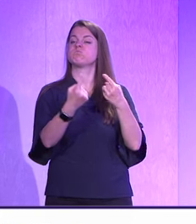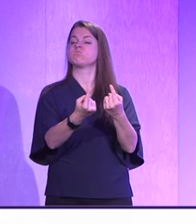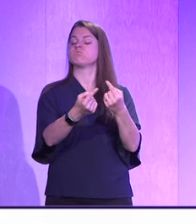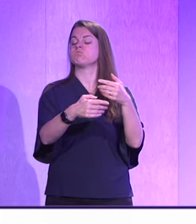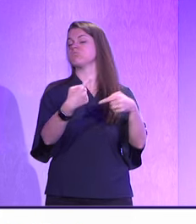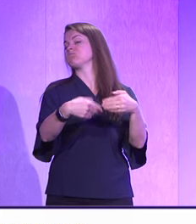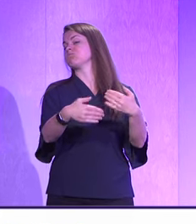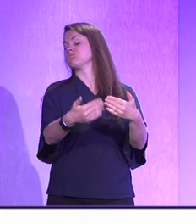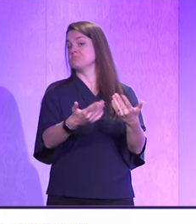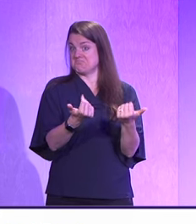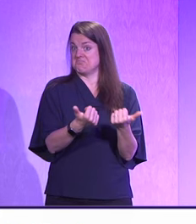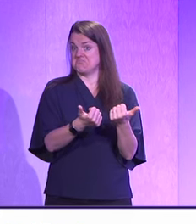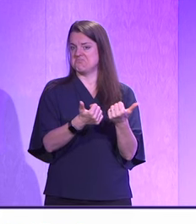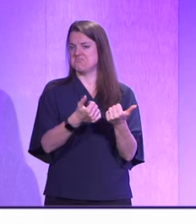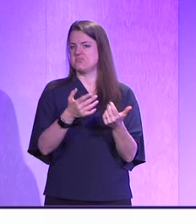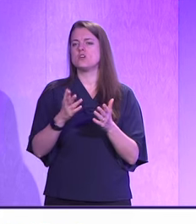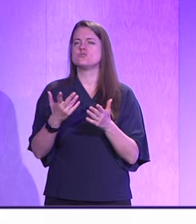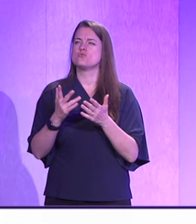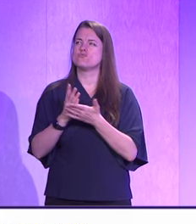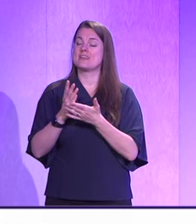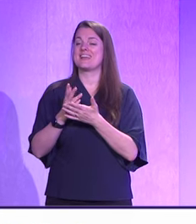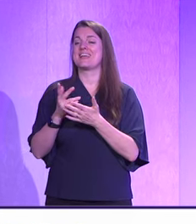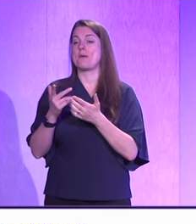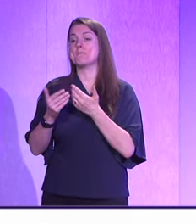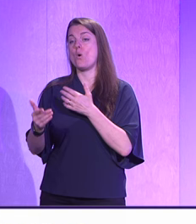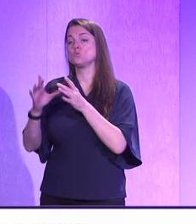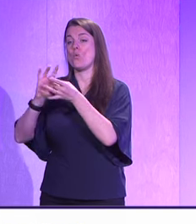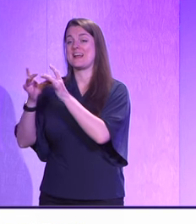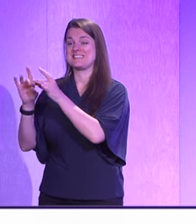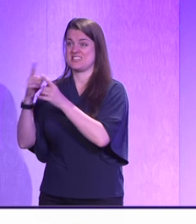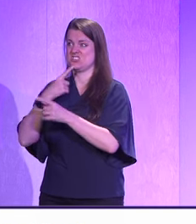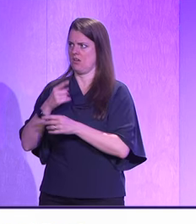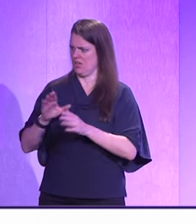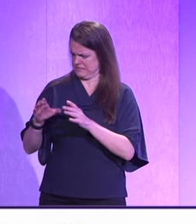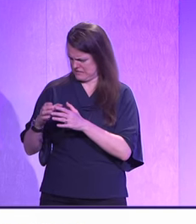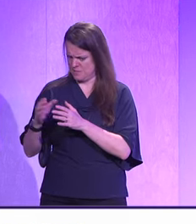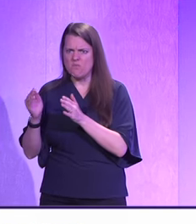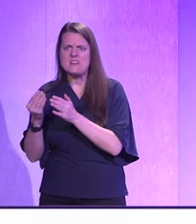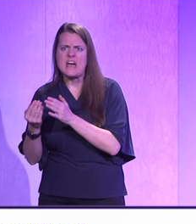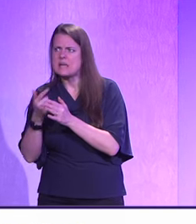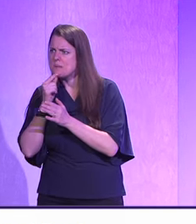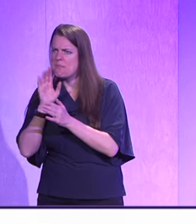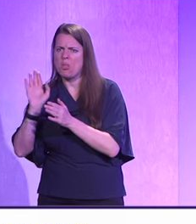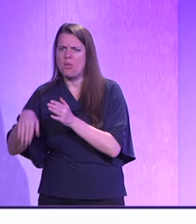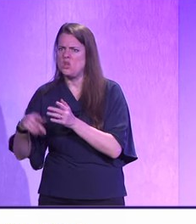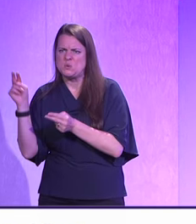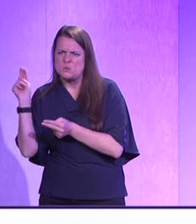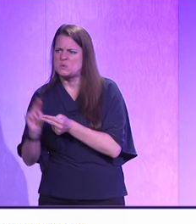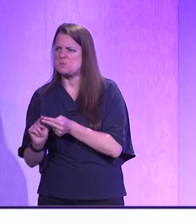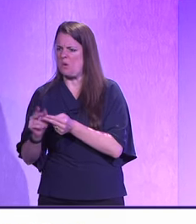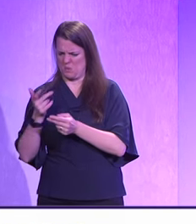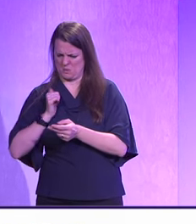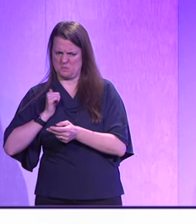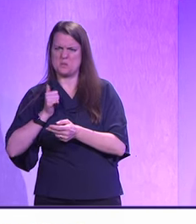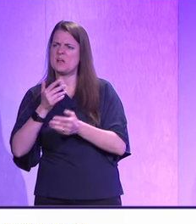In most big organizations, having small teams of like up to 8 or 9 people is like very, very small because they're used to groups of 50 or 70 people